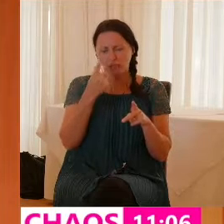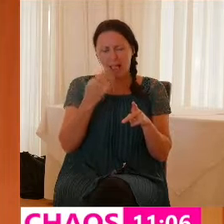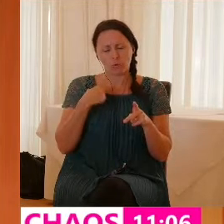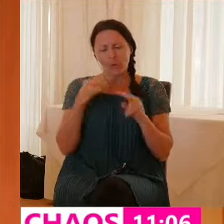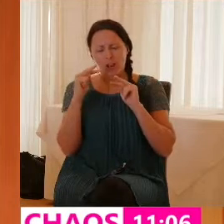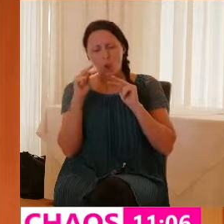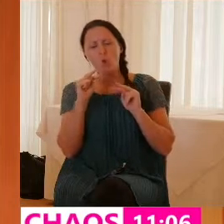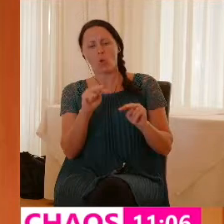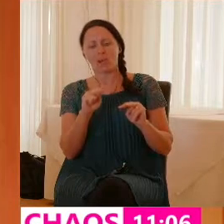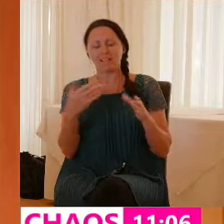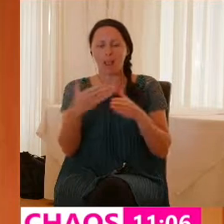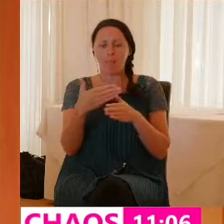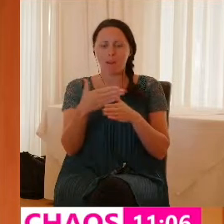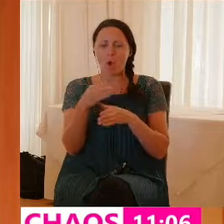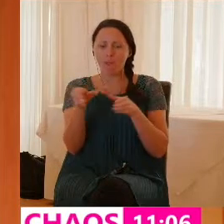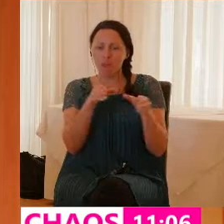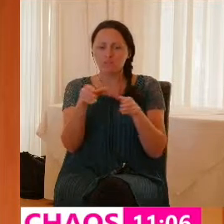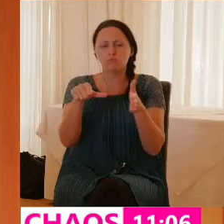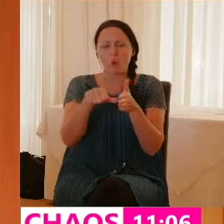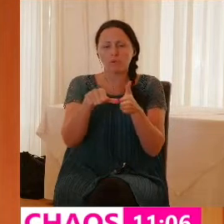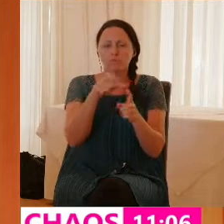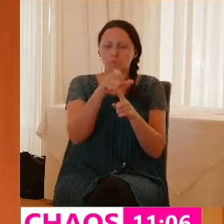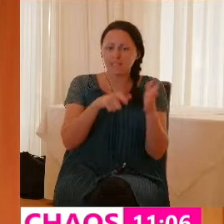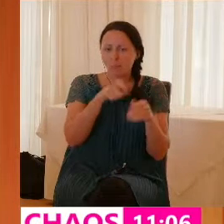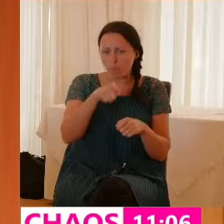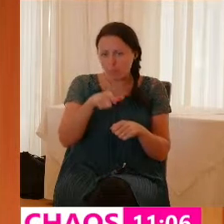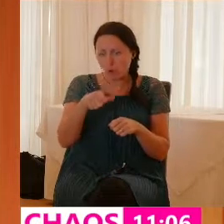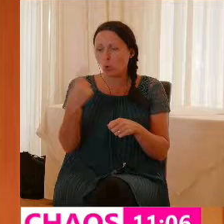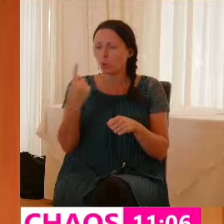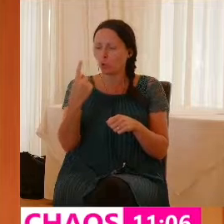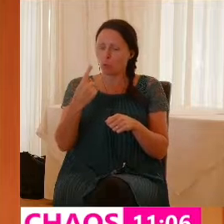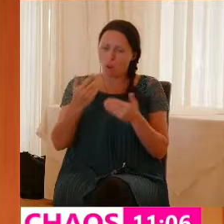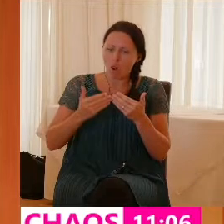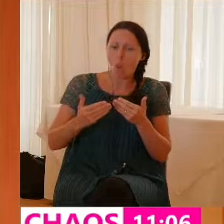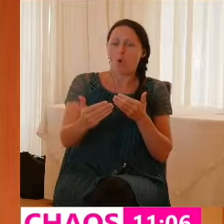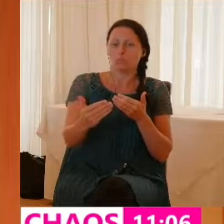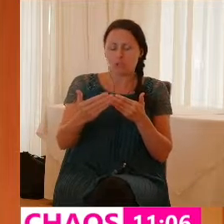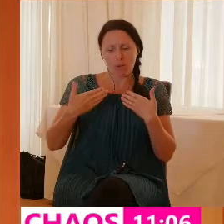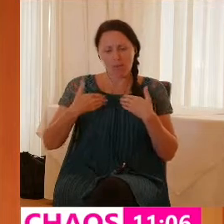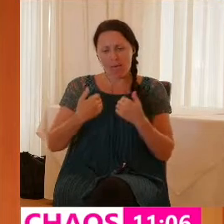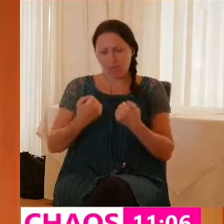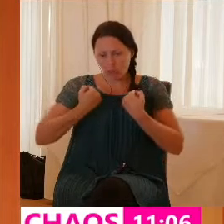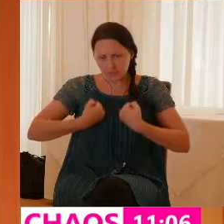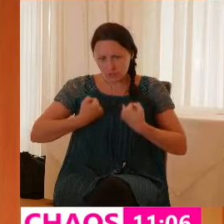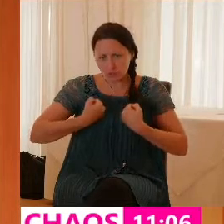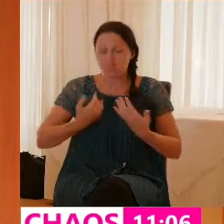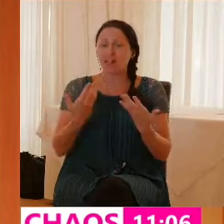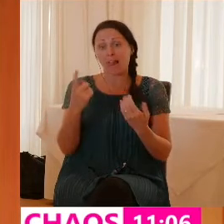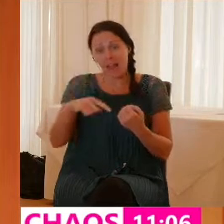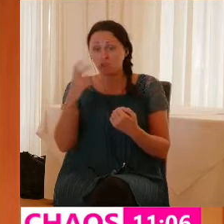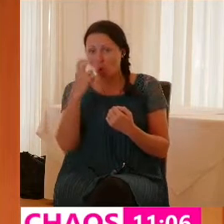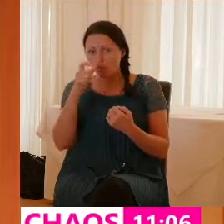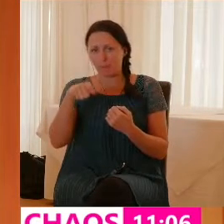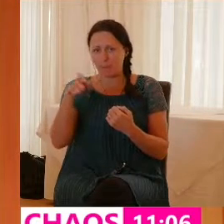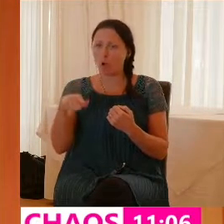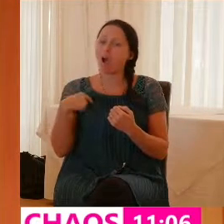problems for disabled people, people with long-term health conditions, and older people. So I've got